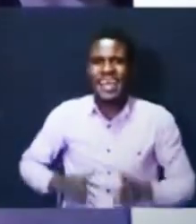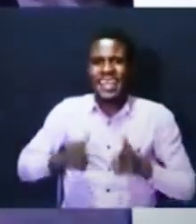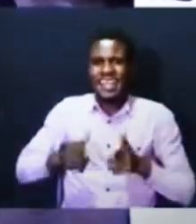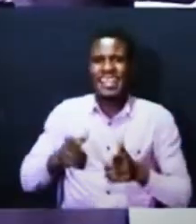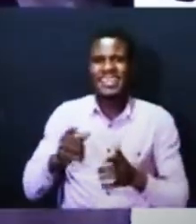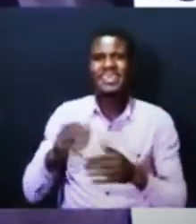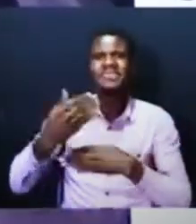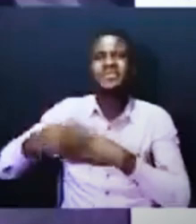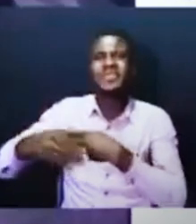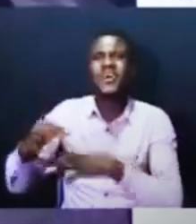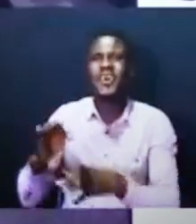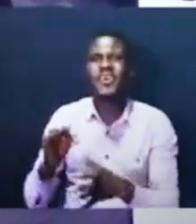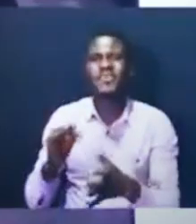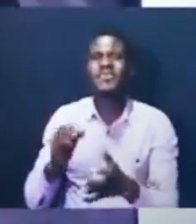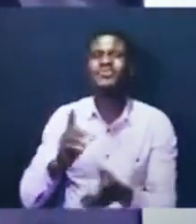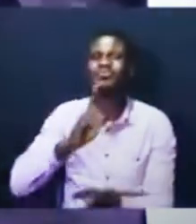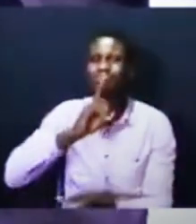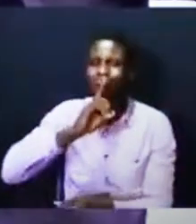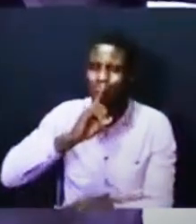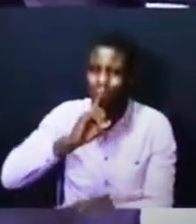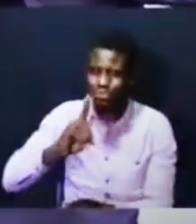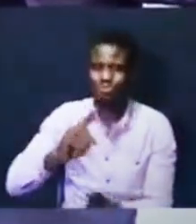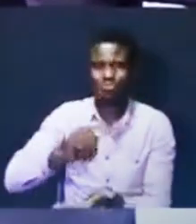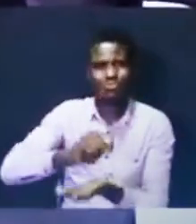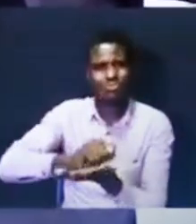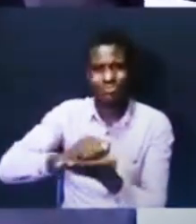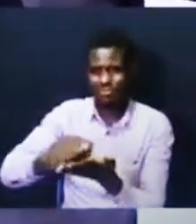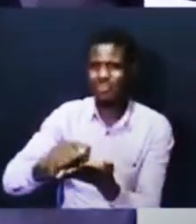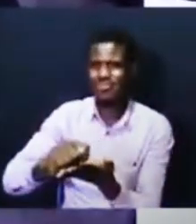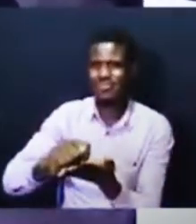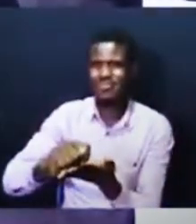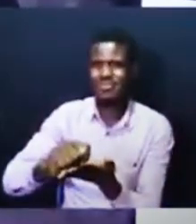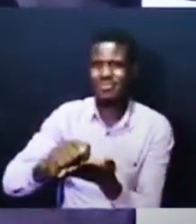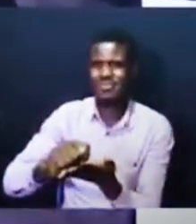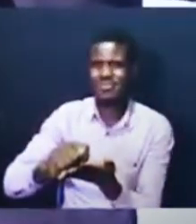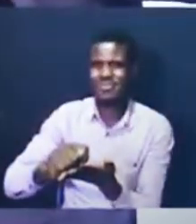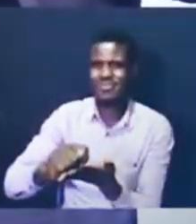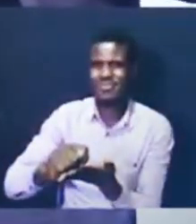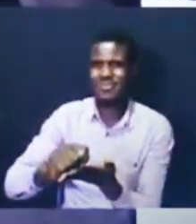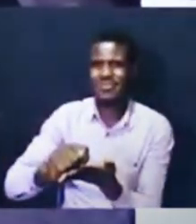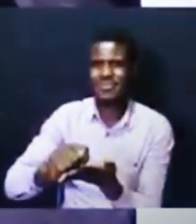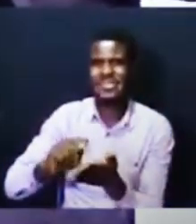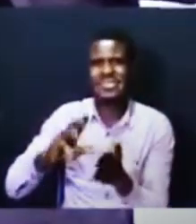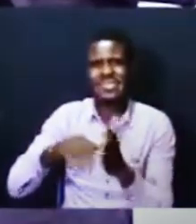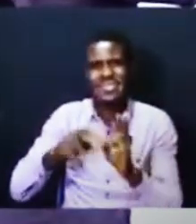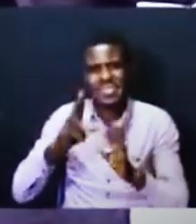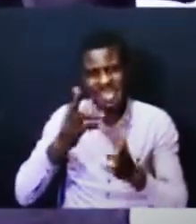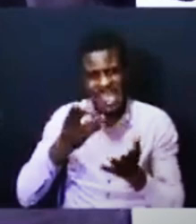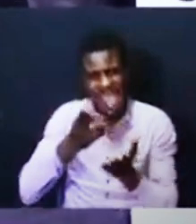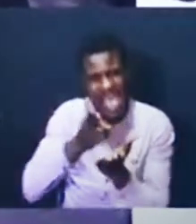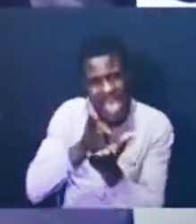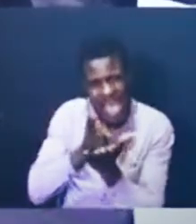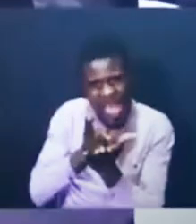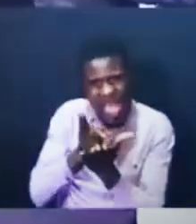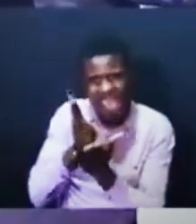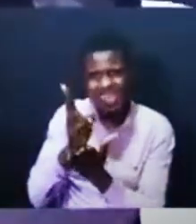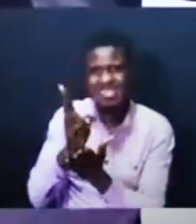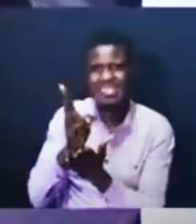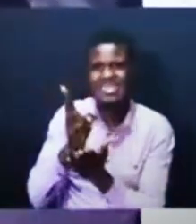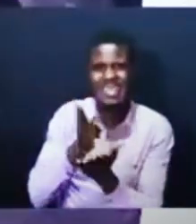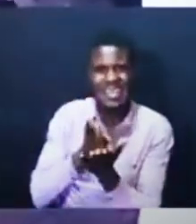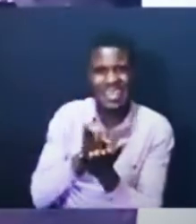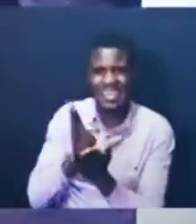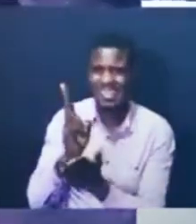truth. Enti muma yen sefa enye moreka dada no mu nanso enye boneye ene